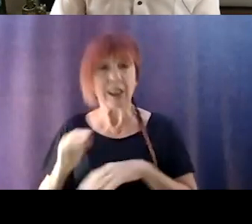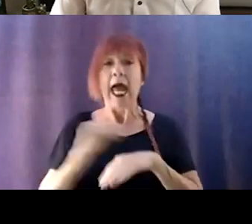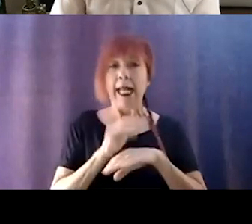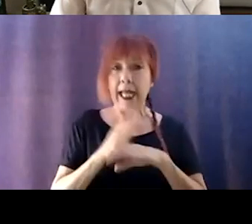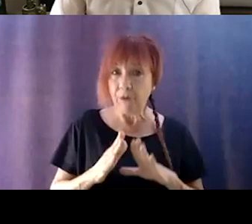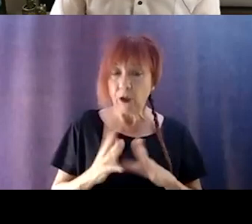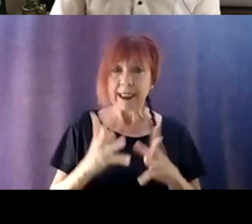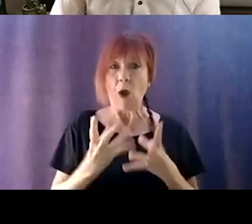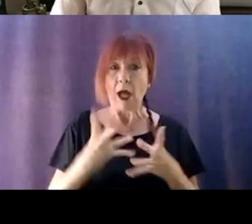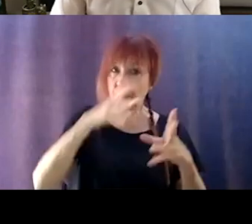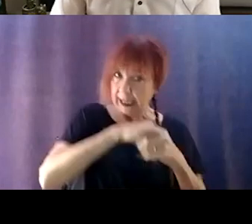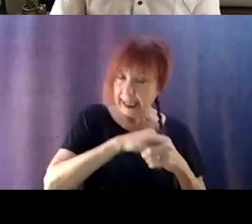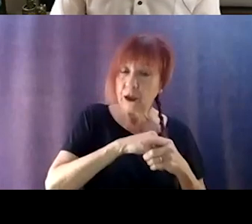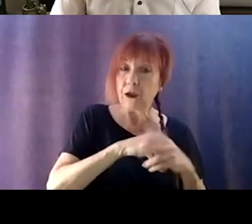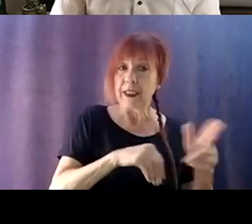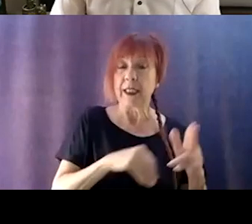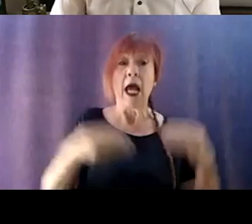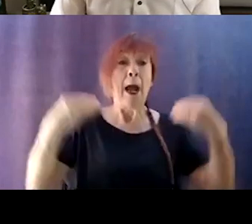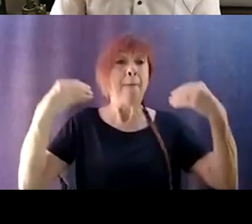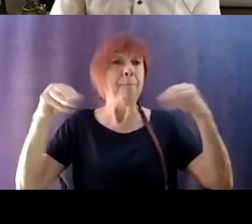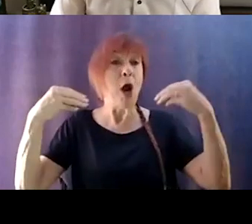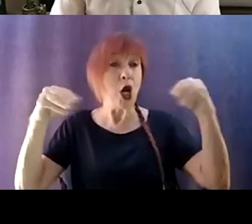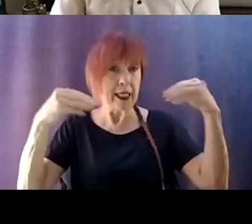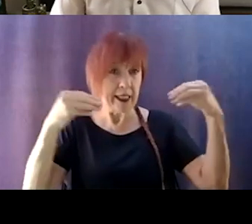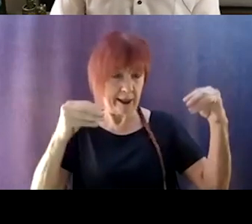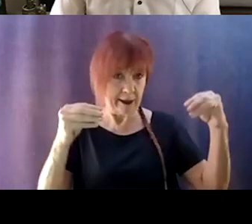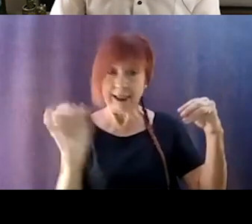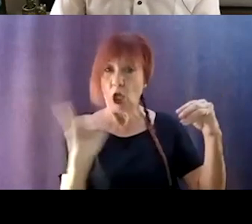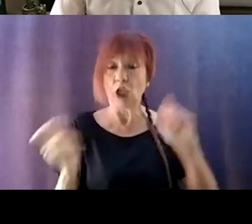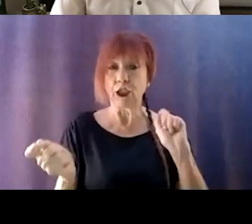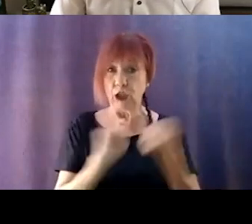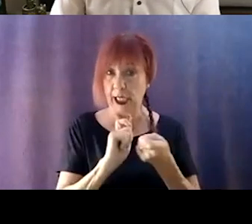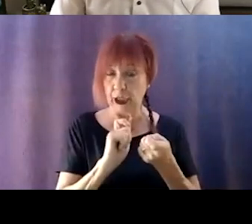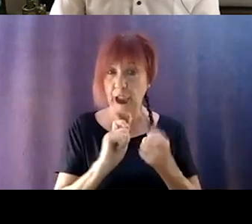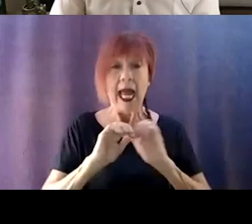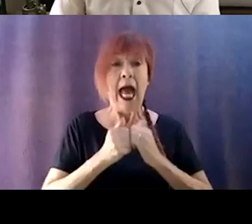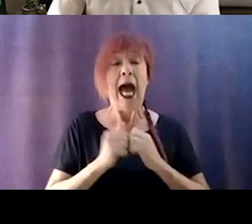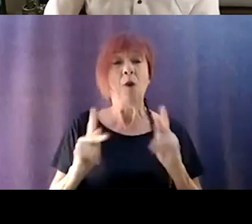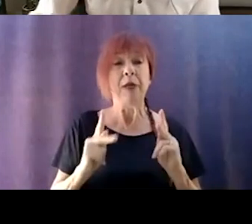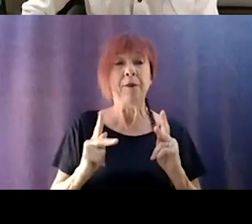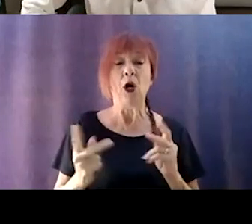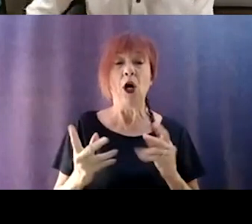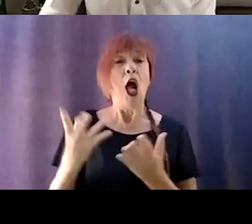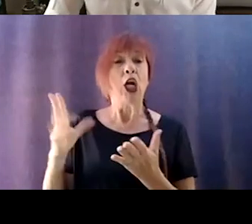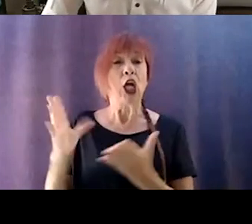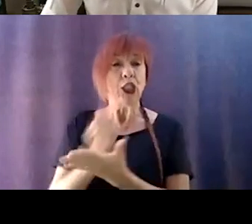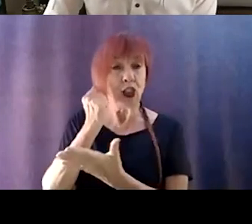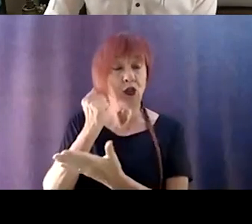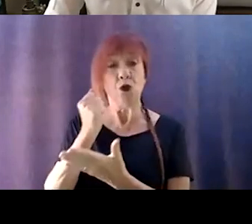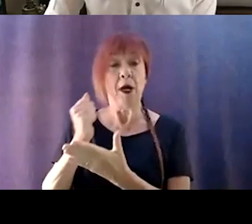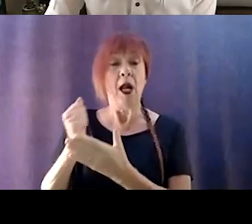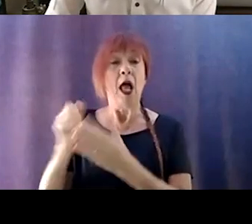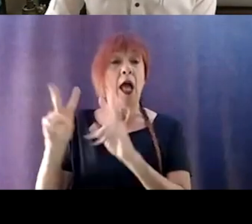into this space. Marketing is shifting alongside the way that people consume content and purchase products. If, for